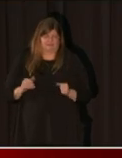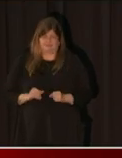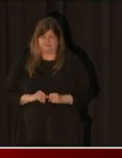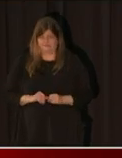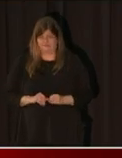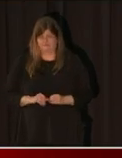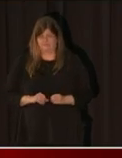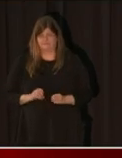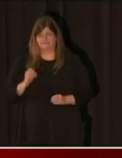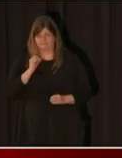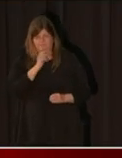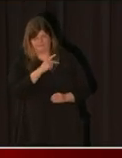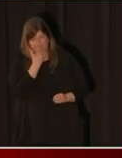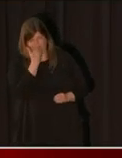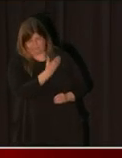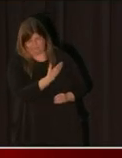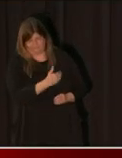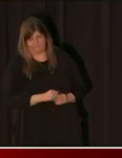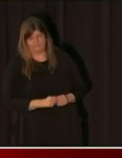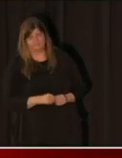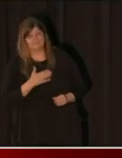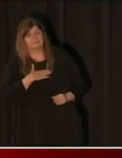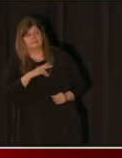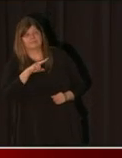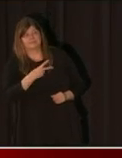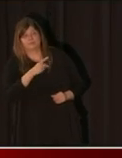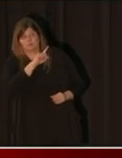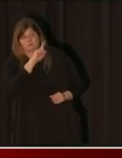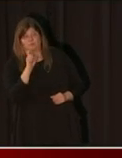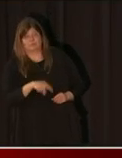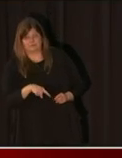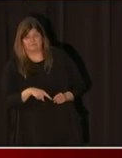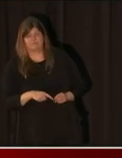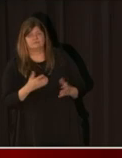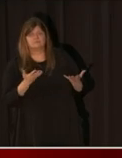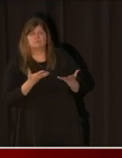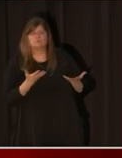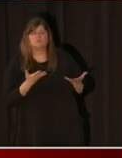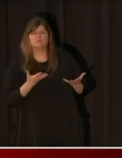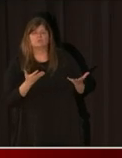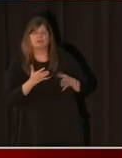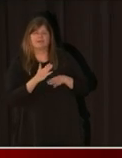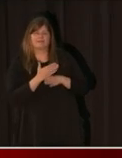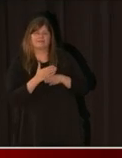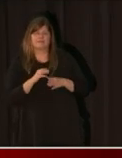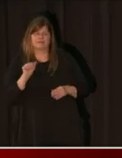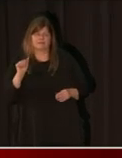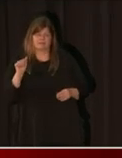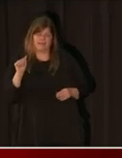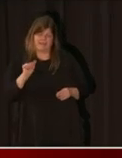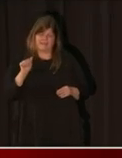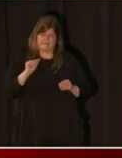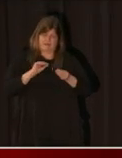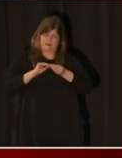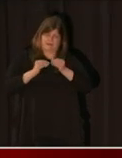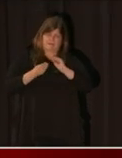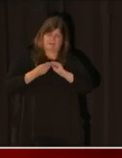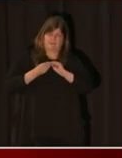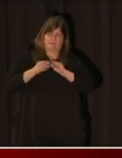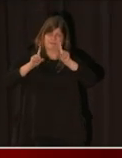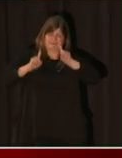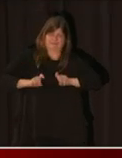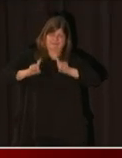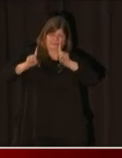Thank you. And my second question is, what's the average number of people tested per day, and what is